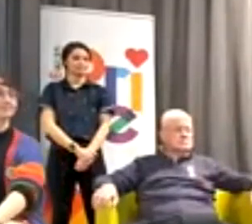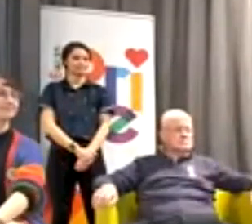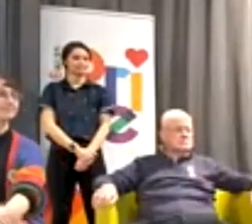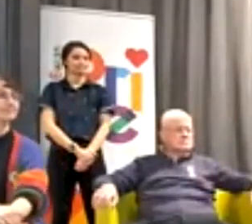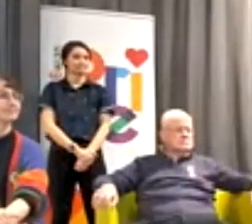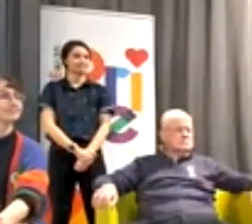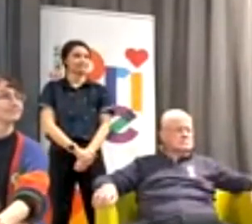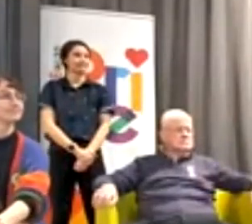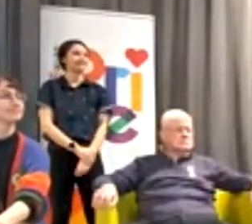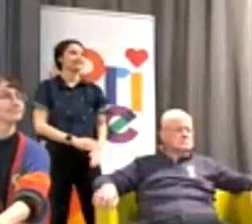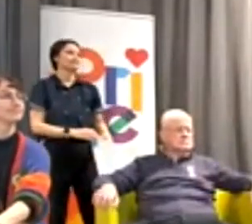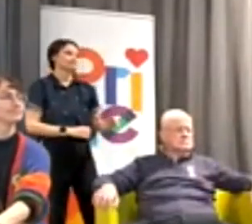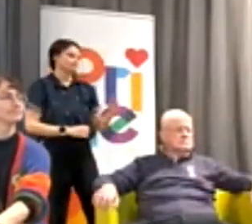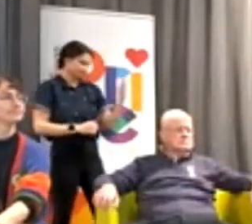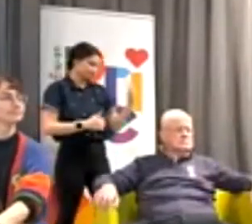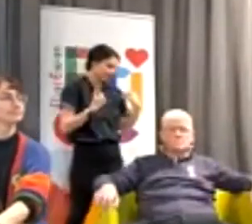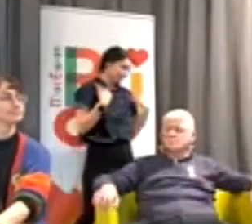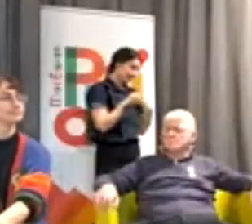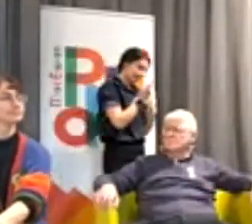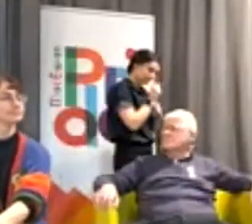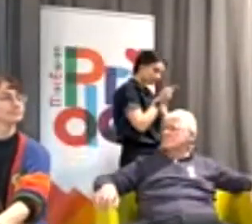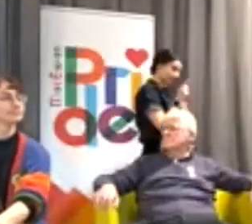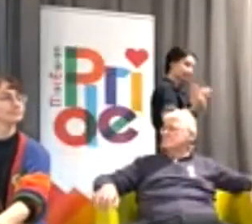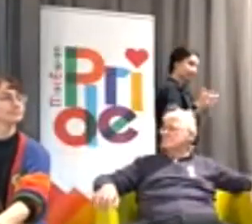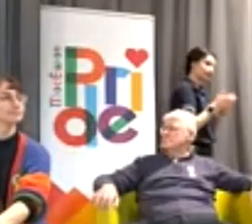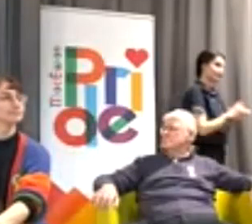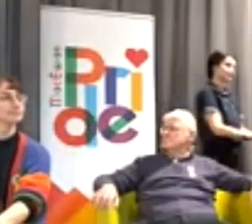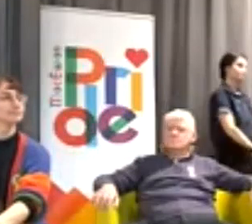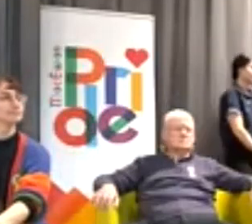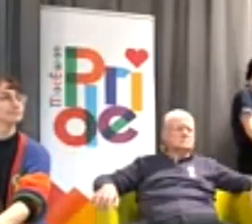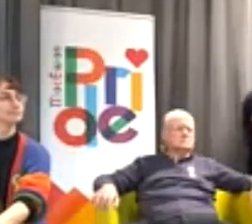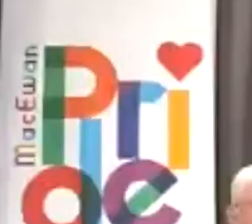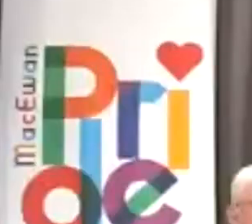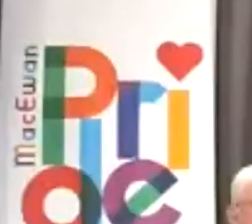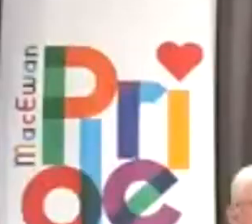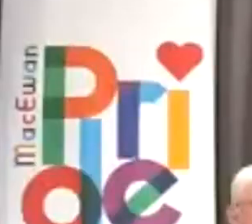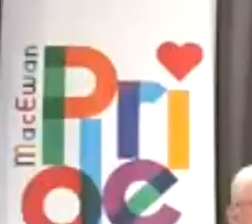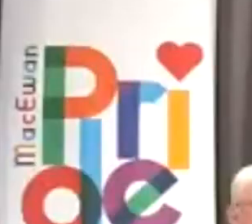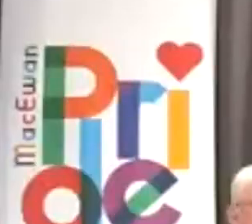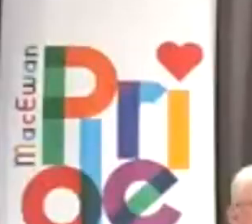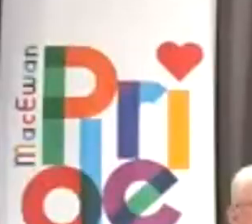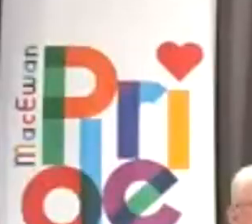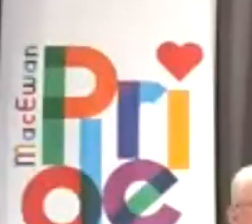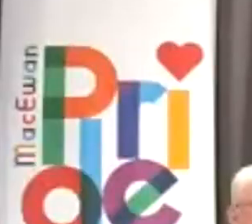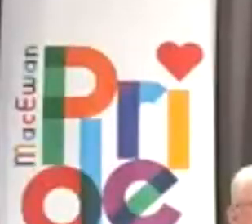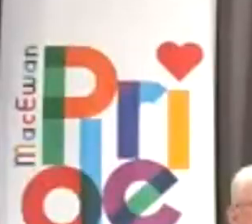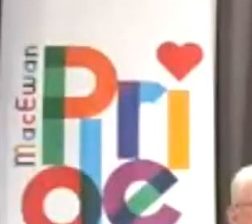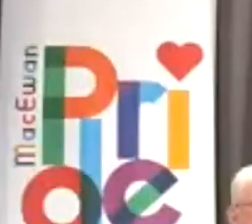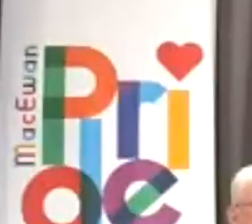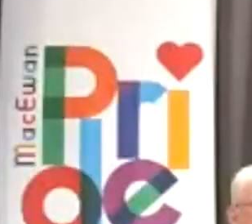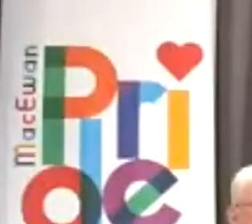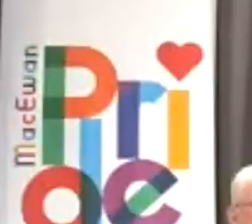We have just a few minutes left in our scheduled time today. For those who don't know me, my name is Jessica Scalzo. I'm the